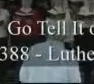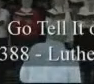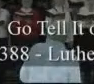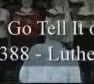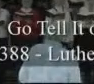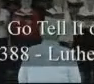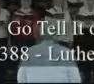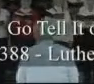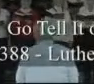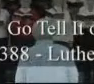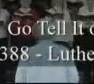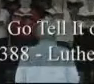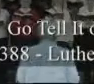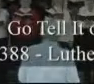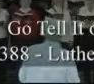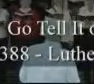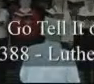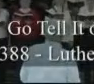Amen.